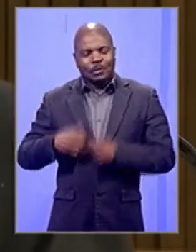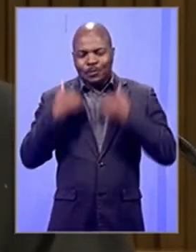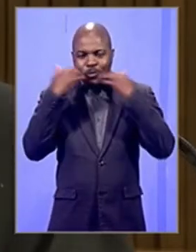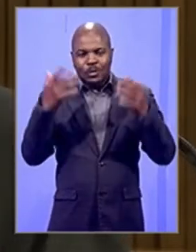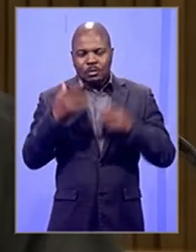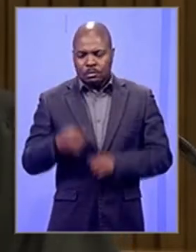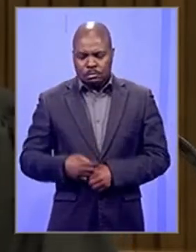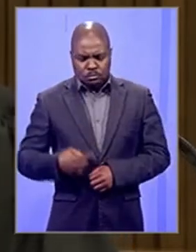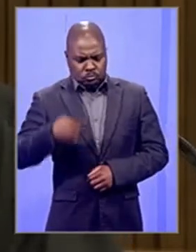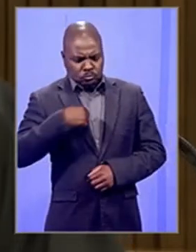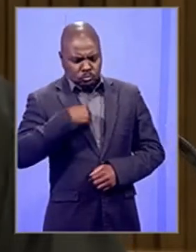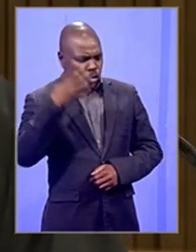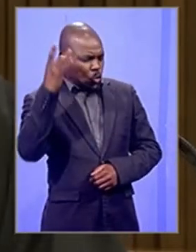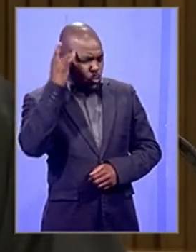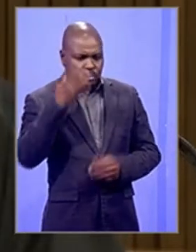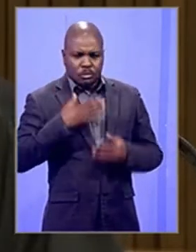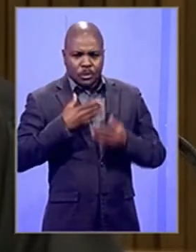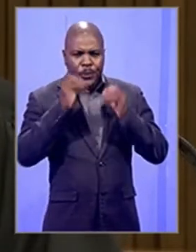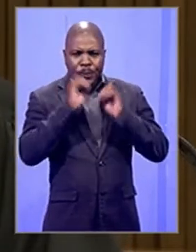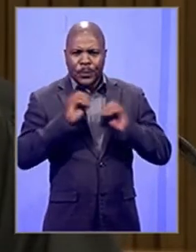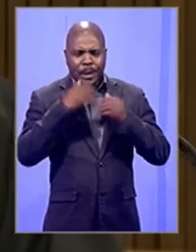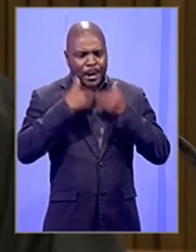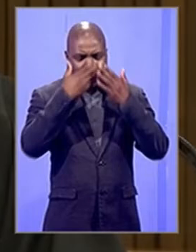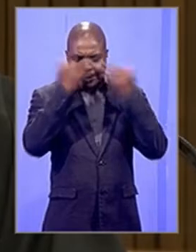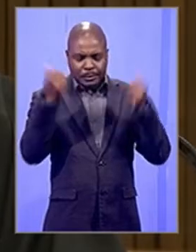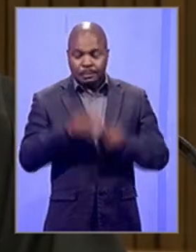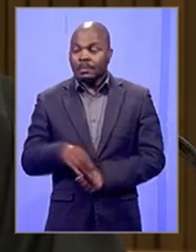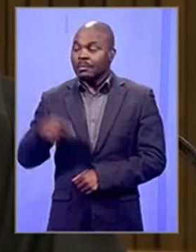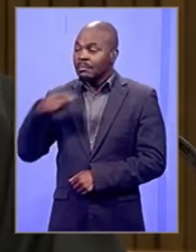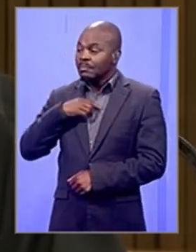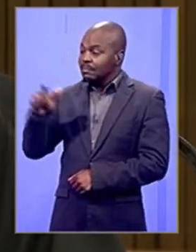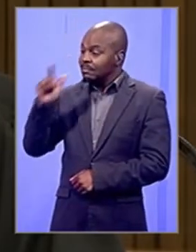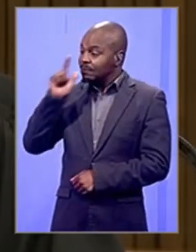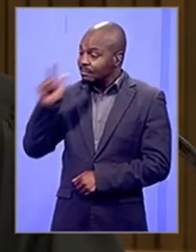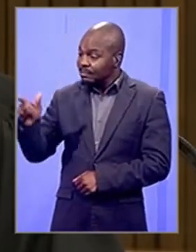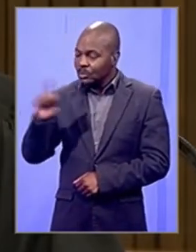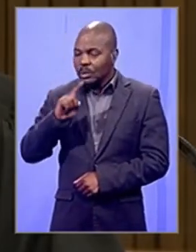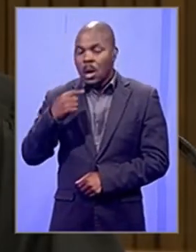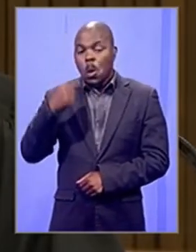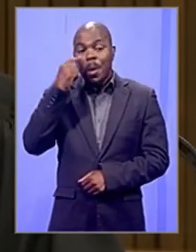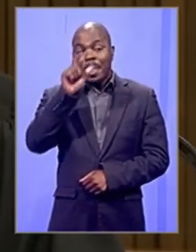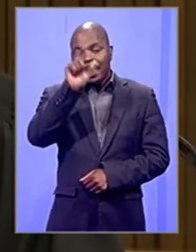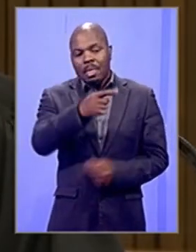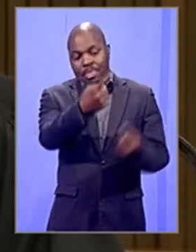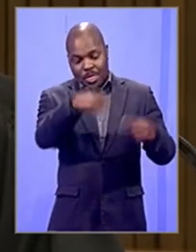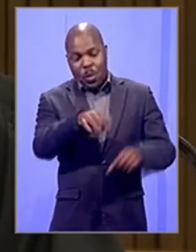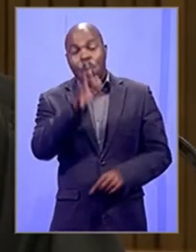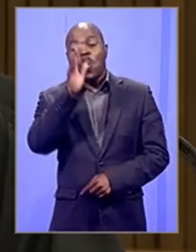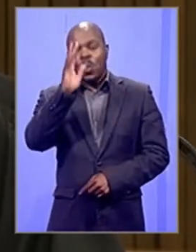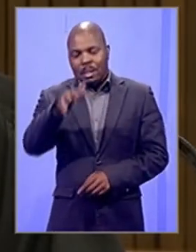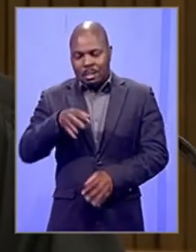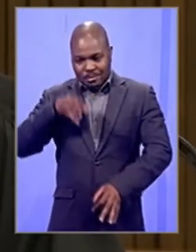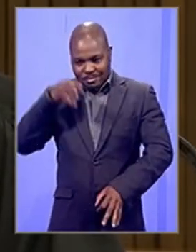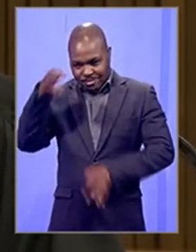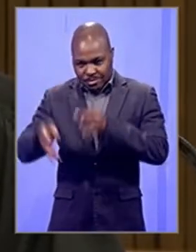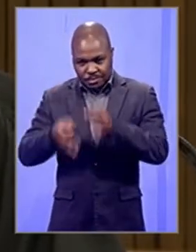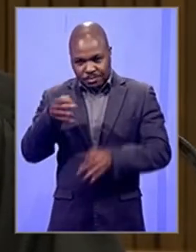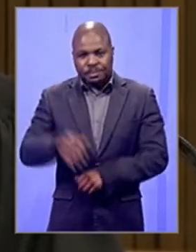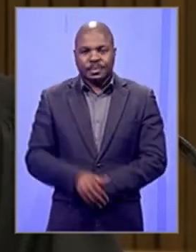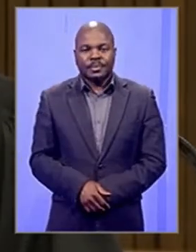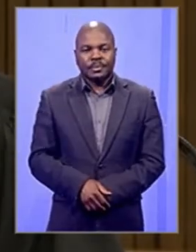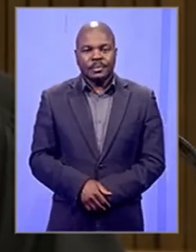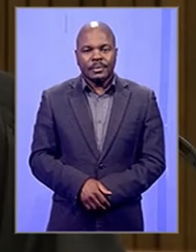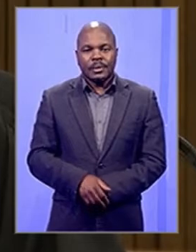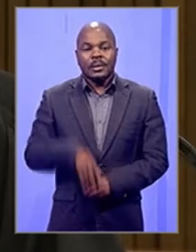that. I further put it to you that the witness will come and testify on